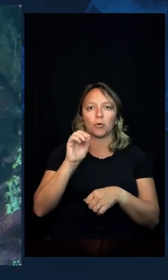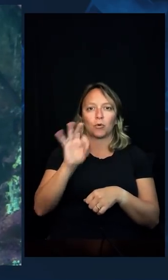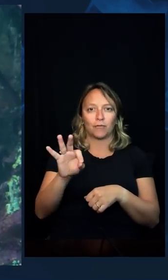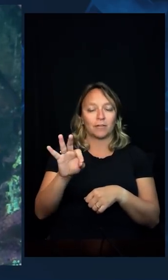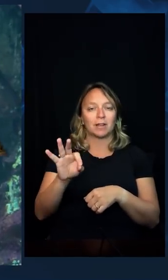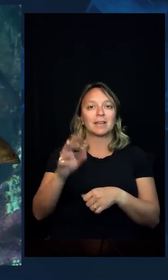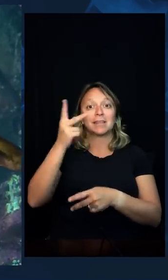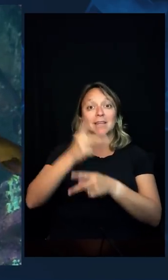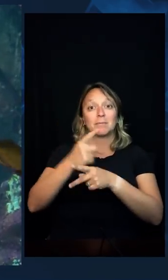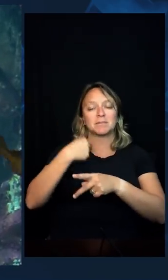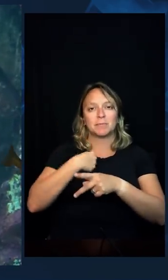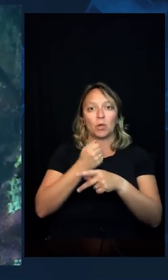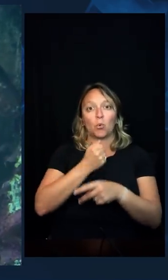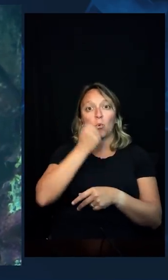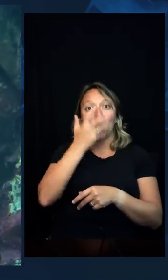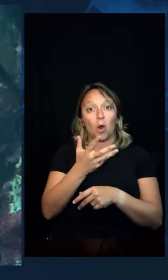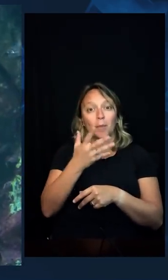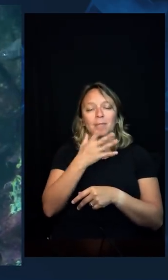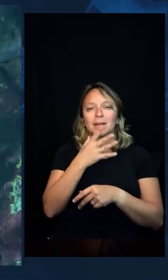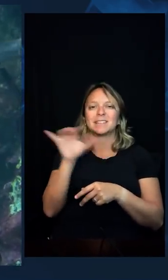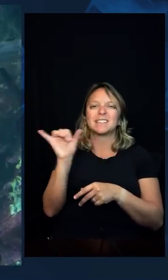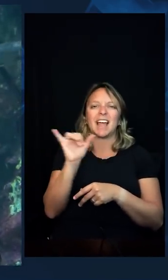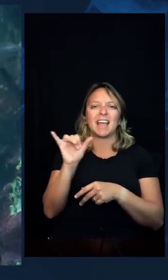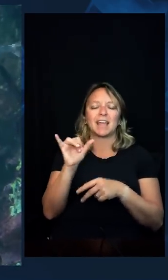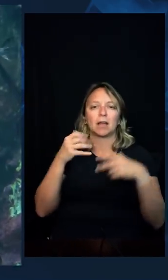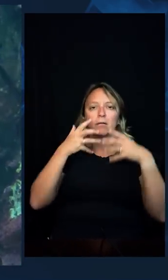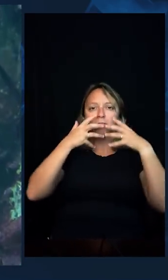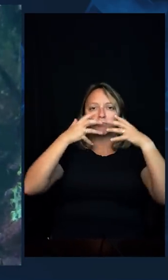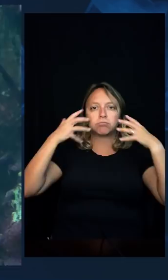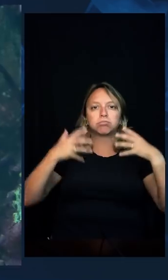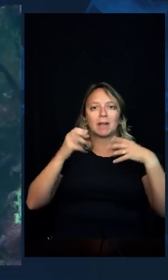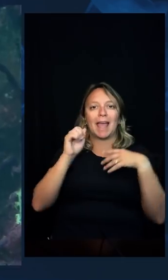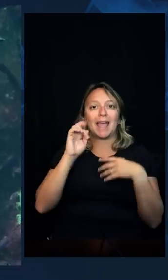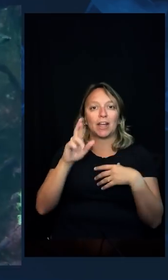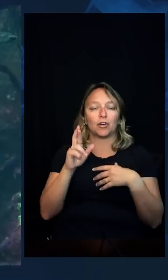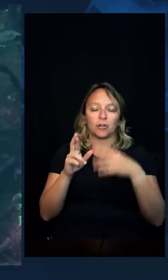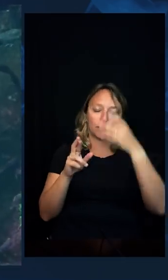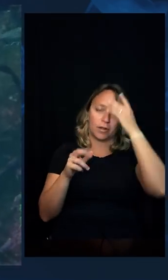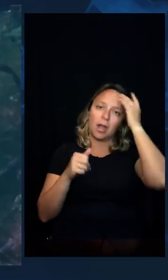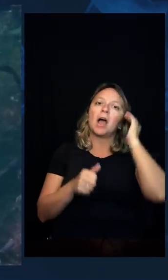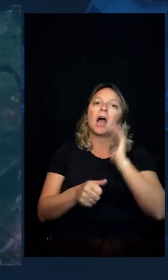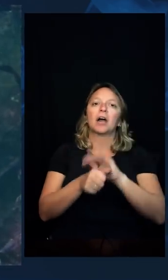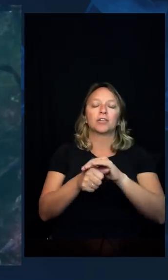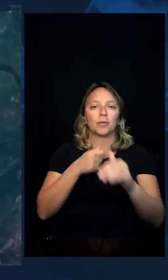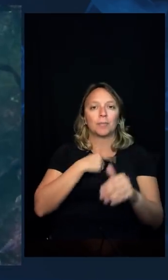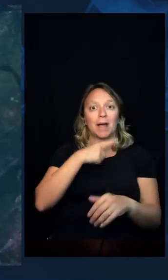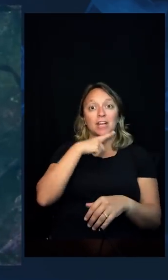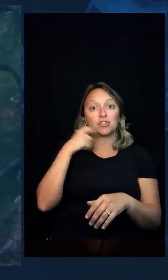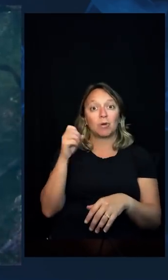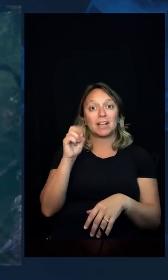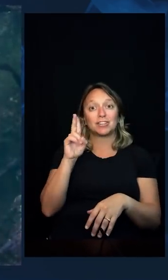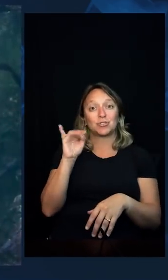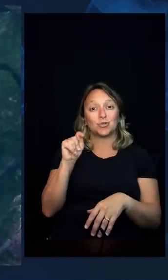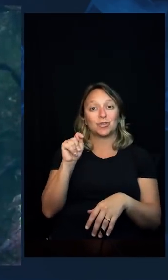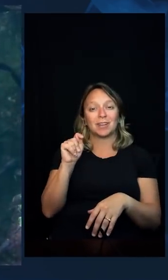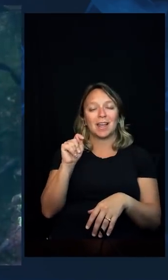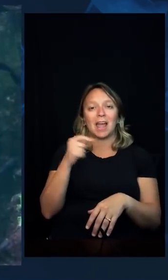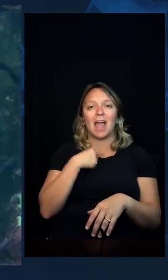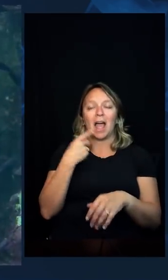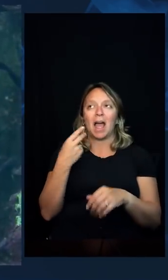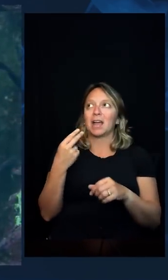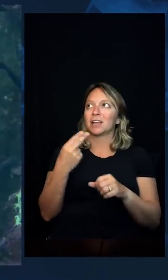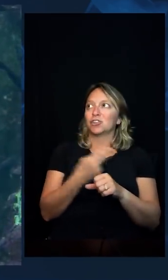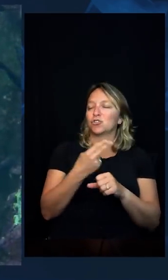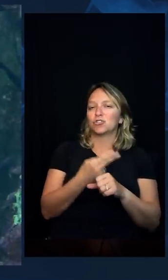keeps me insulated in a bubble of air. Underneath my dry suit, I wear 2 to 3 layers